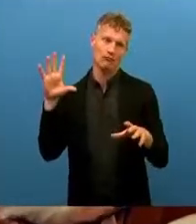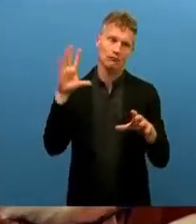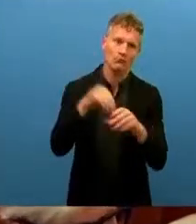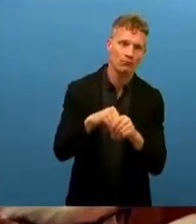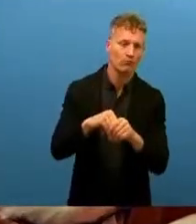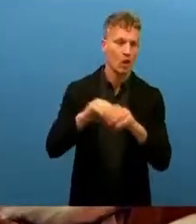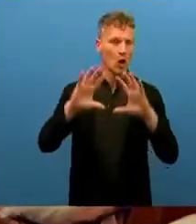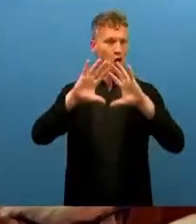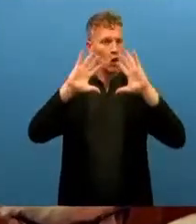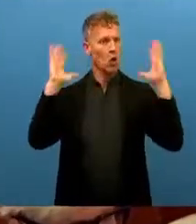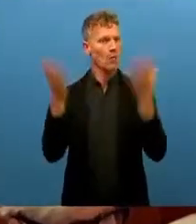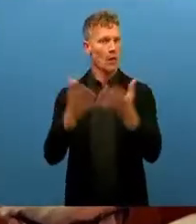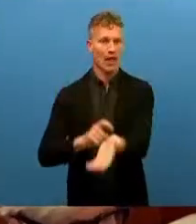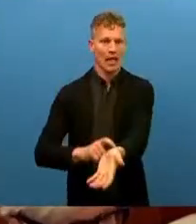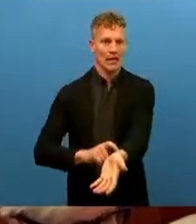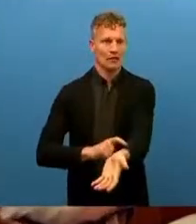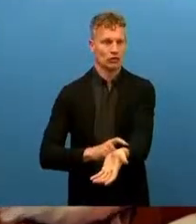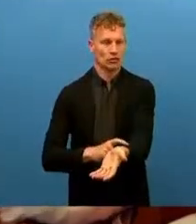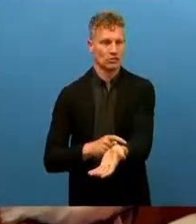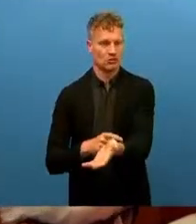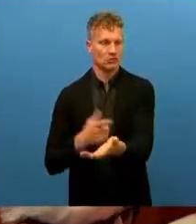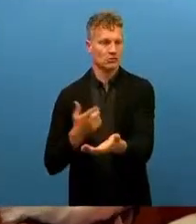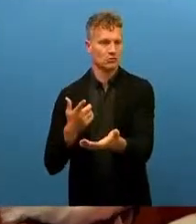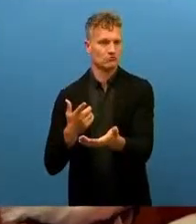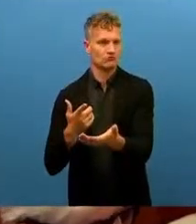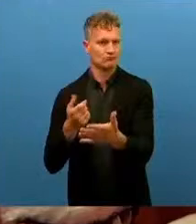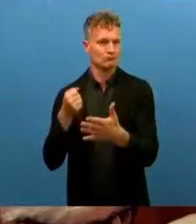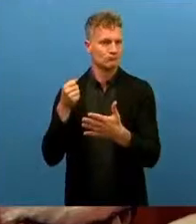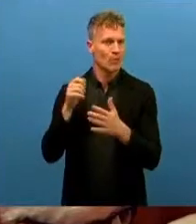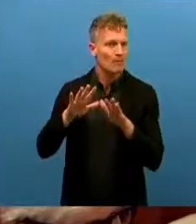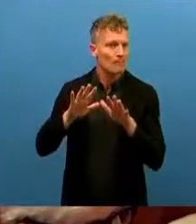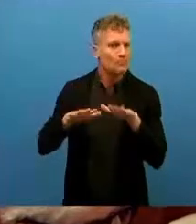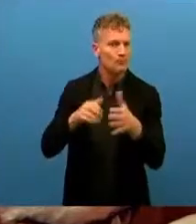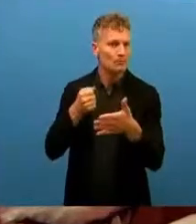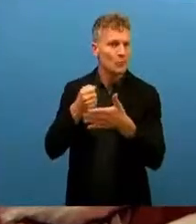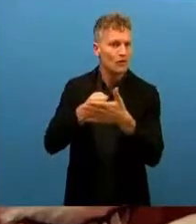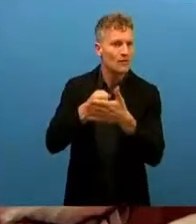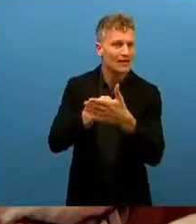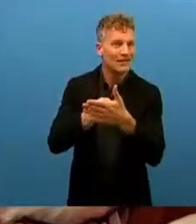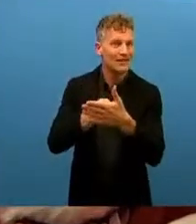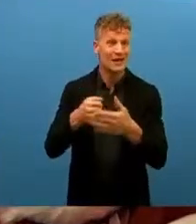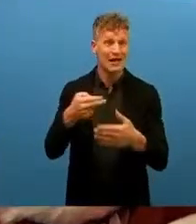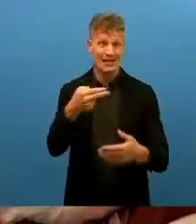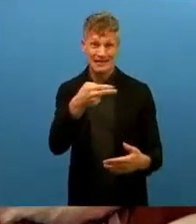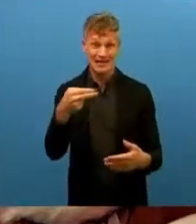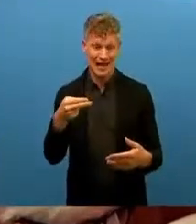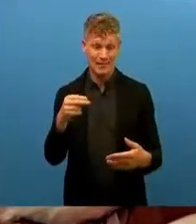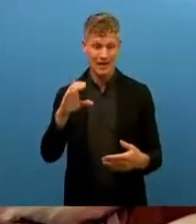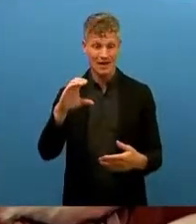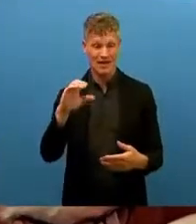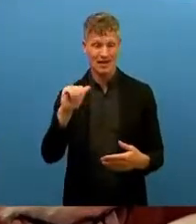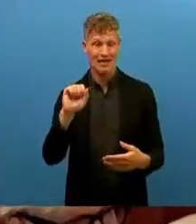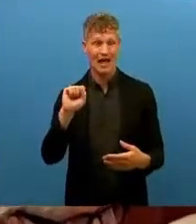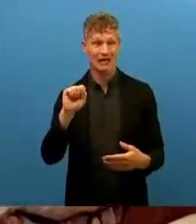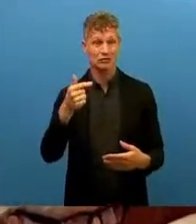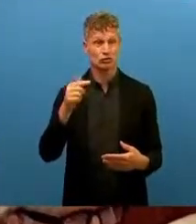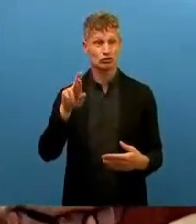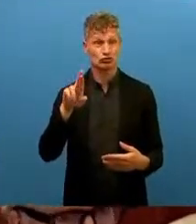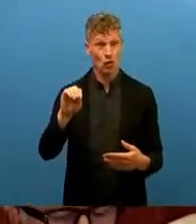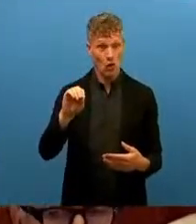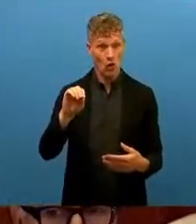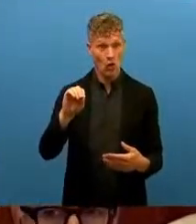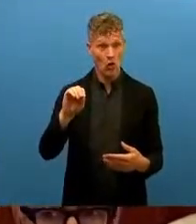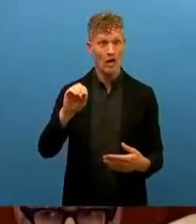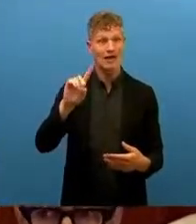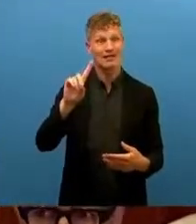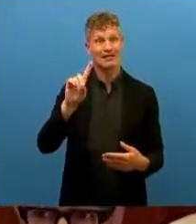peoples movement, Mr. Estebancio Castro Diaz, a Kuna leader from Panama, who was a member of